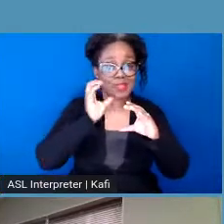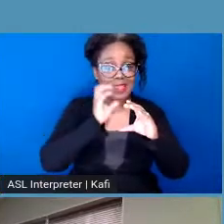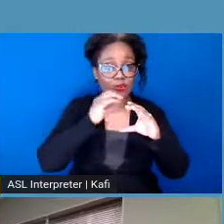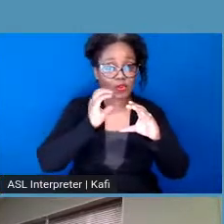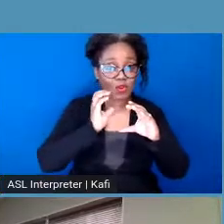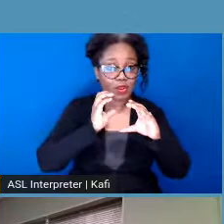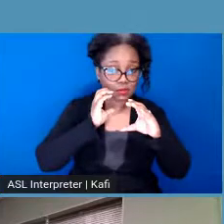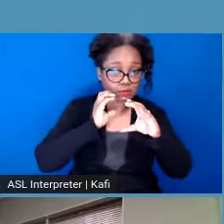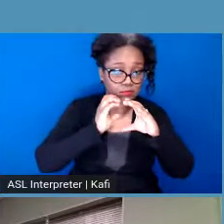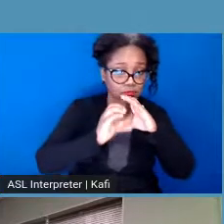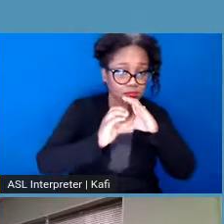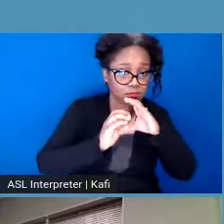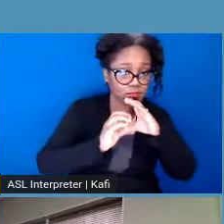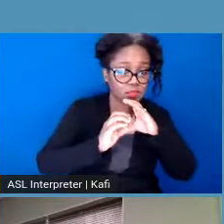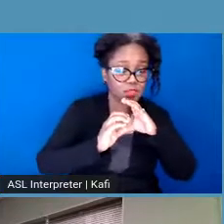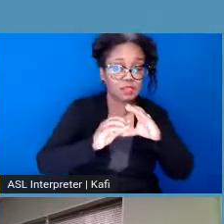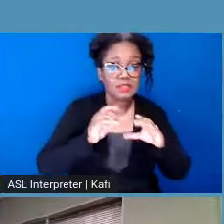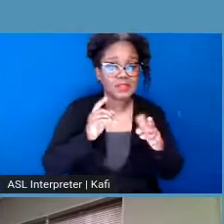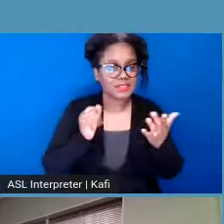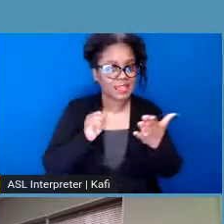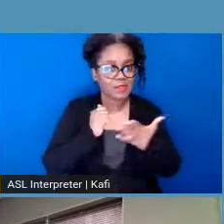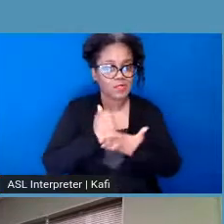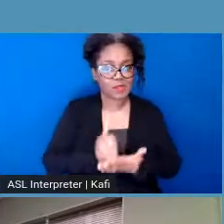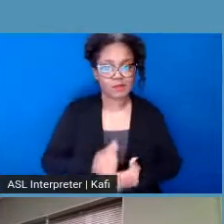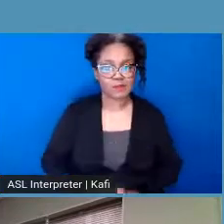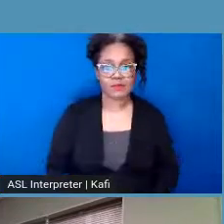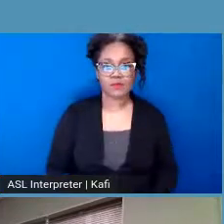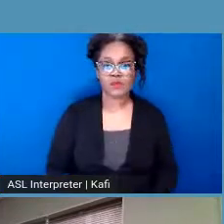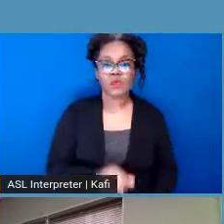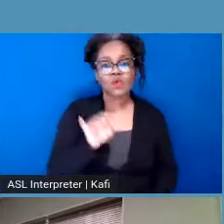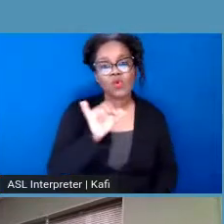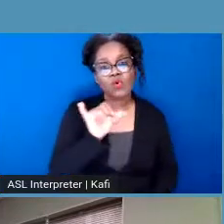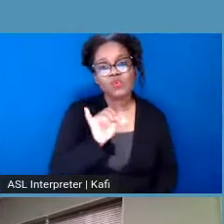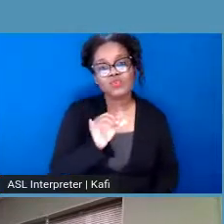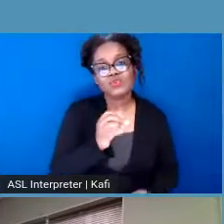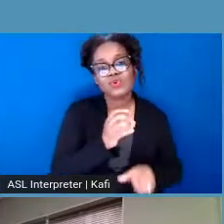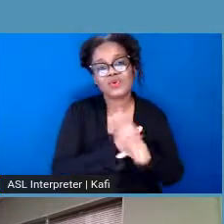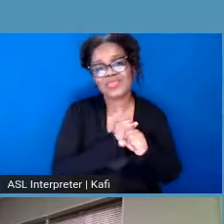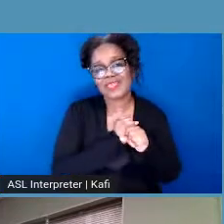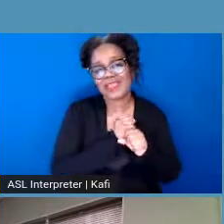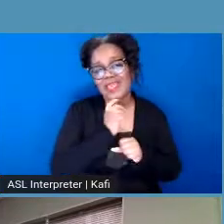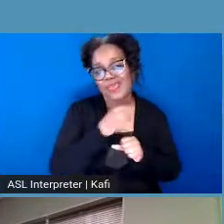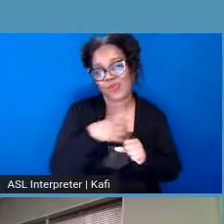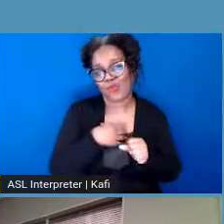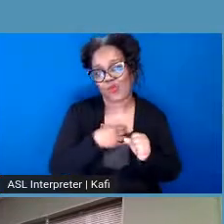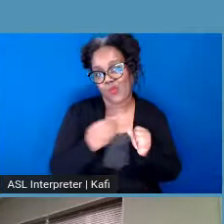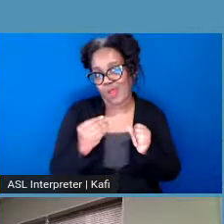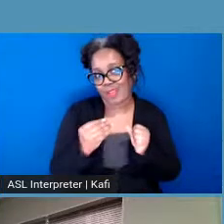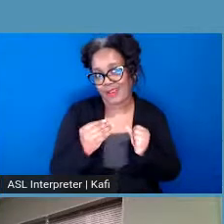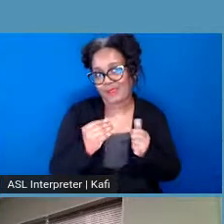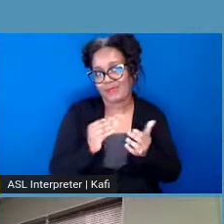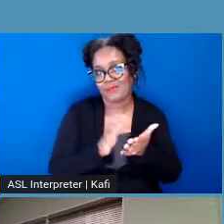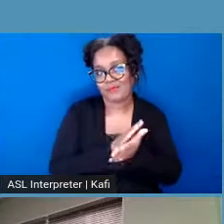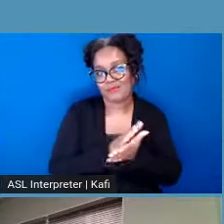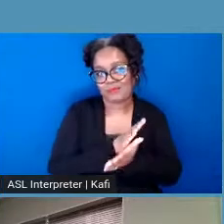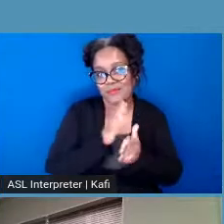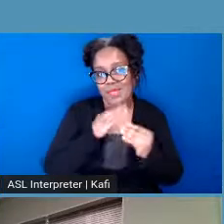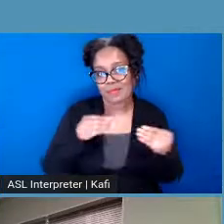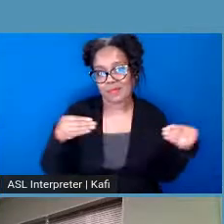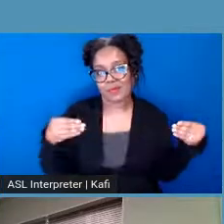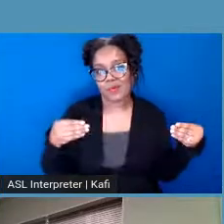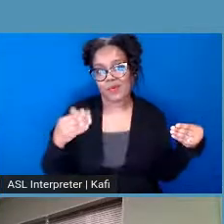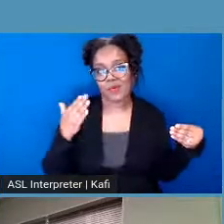clearer. Definitely get a white piece of poster board, because I forgot that gray absorbs light and will not be as reflective. So that was my